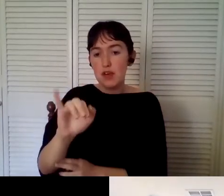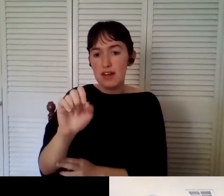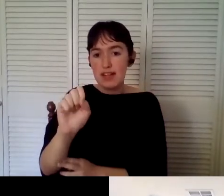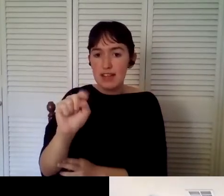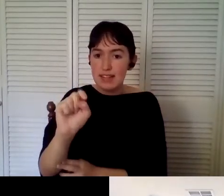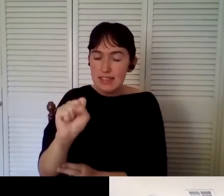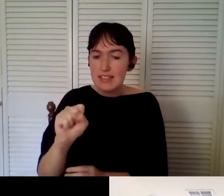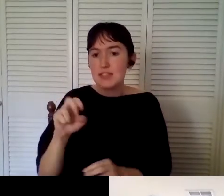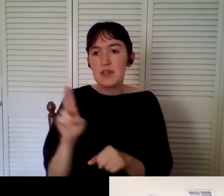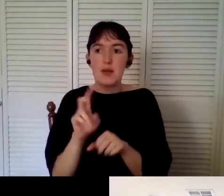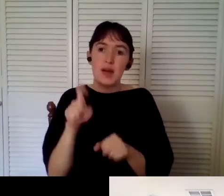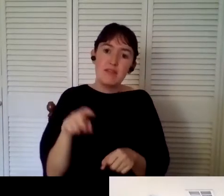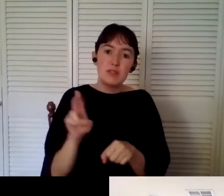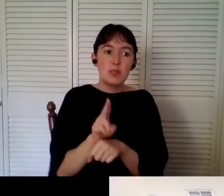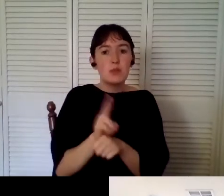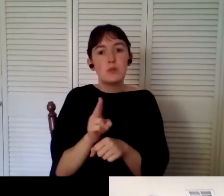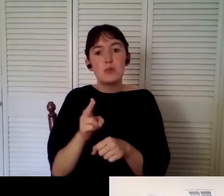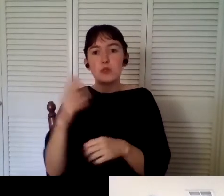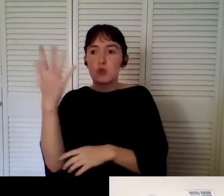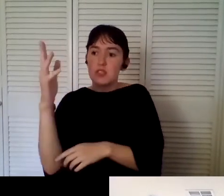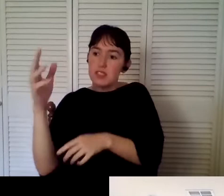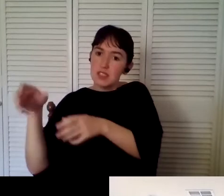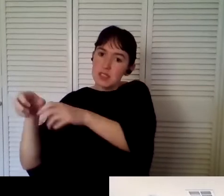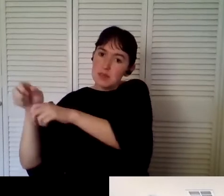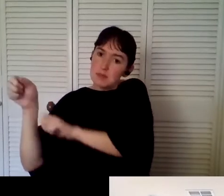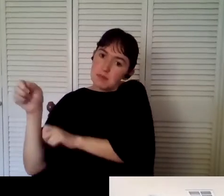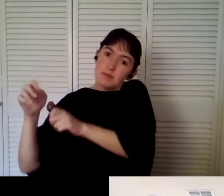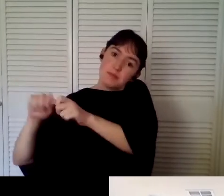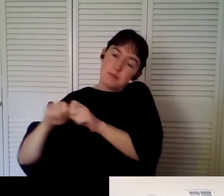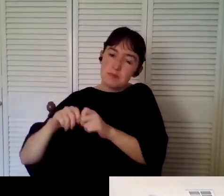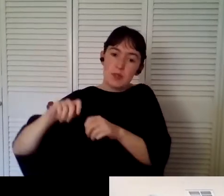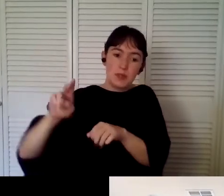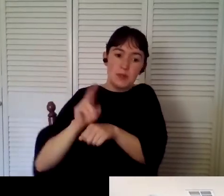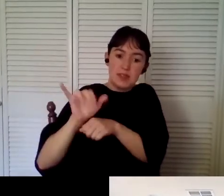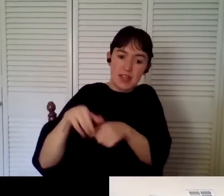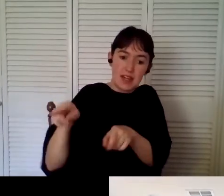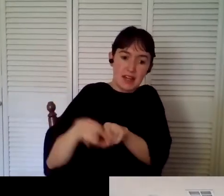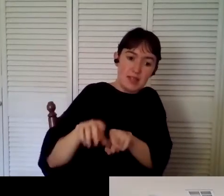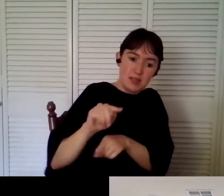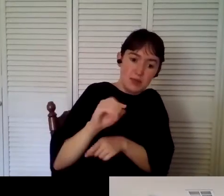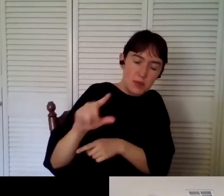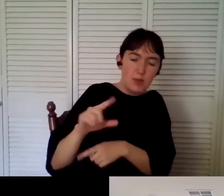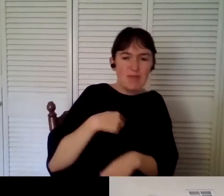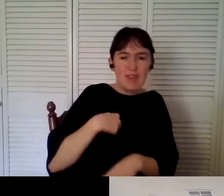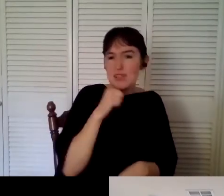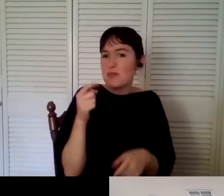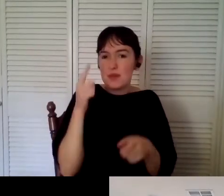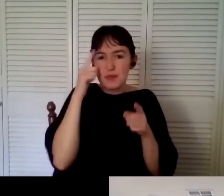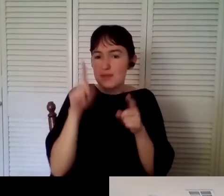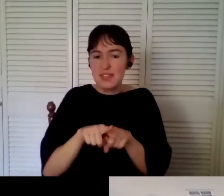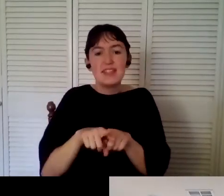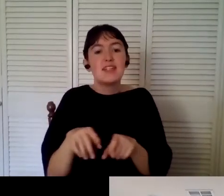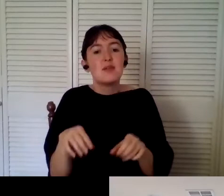a lot of these pieces of ancient technology, it's more important to have an appreciation and understanding of